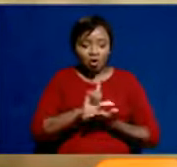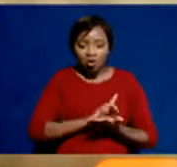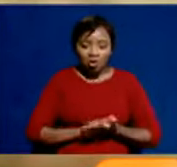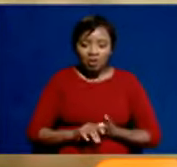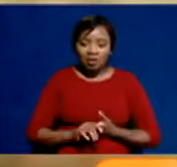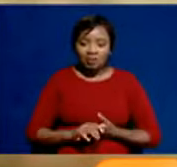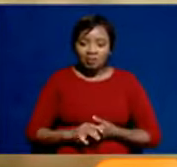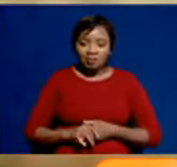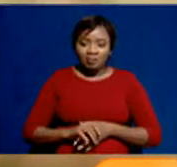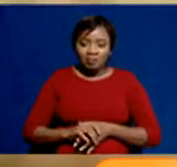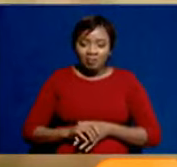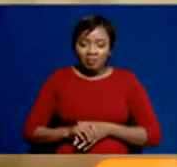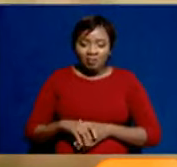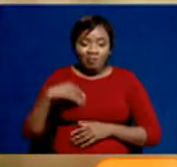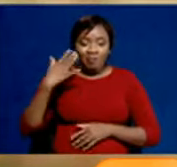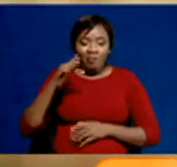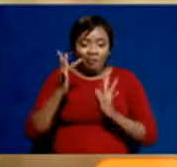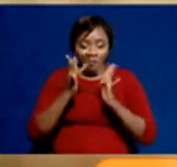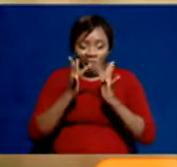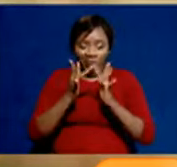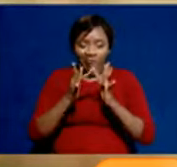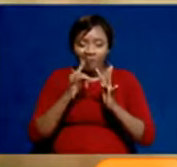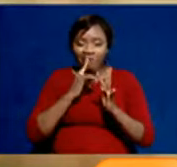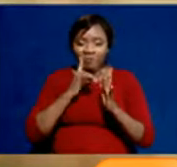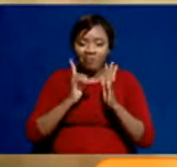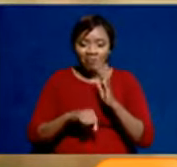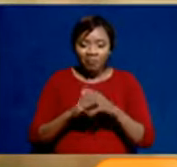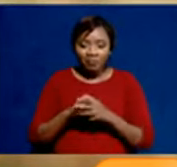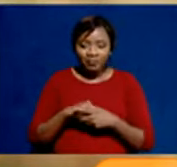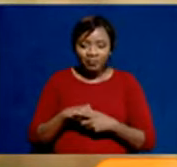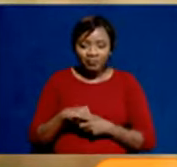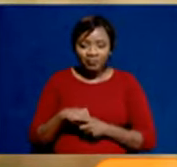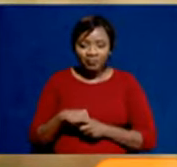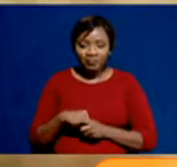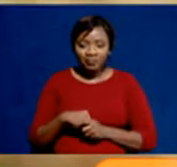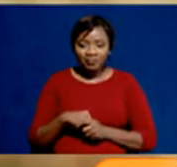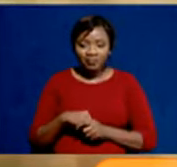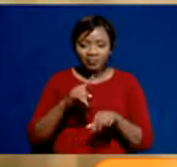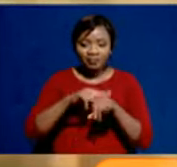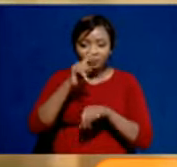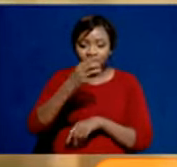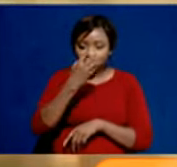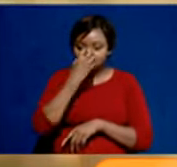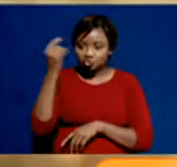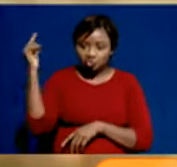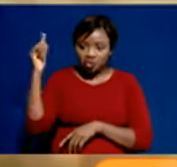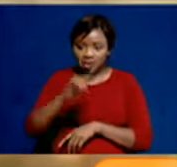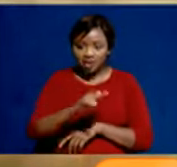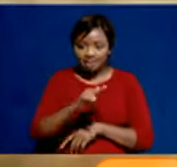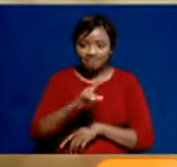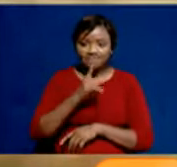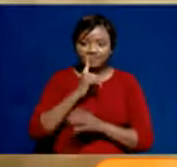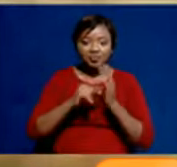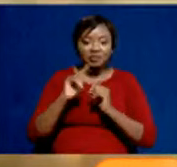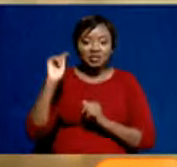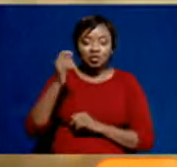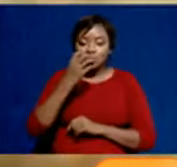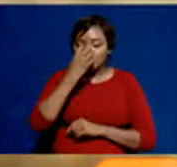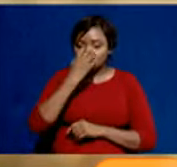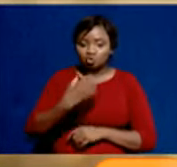joke on social media is when Ruto comes back, they say Ruto has visited